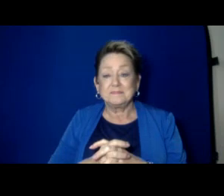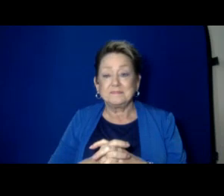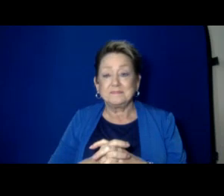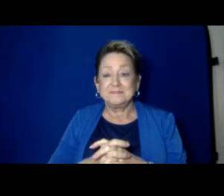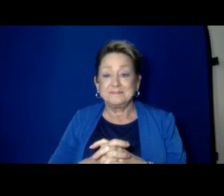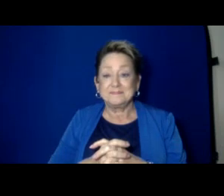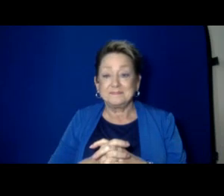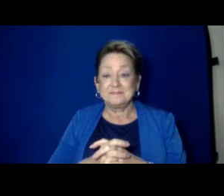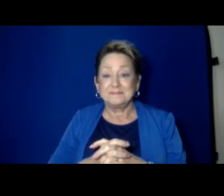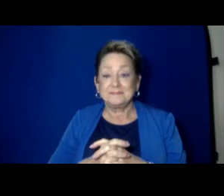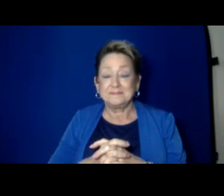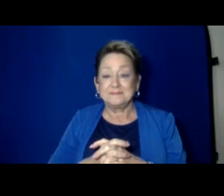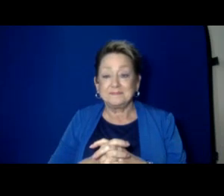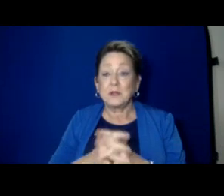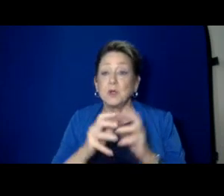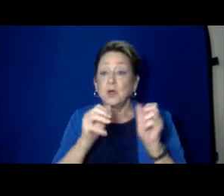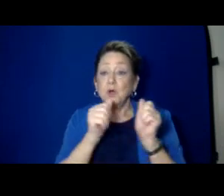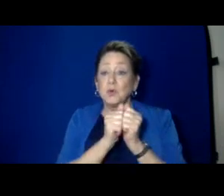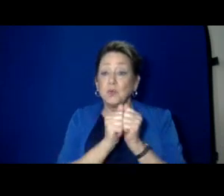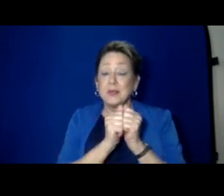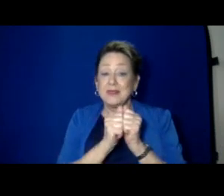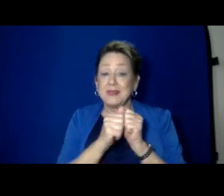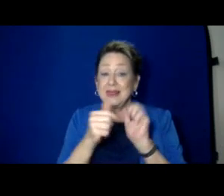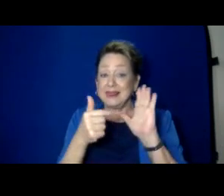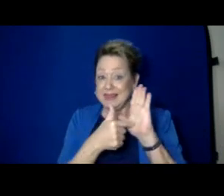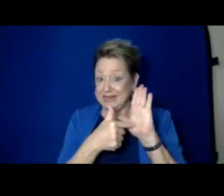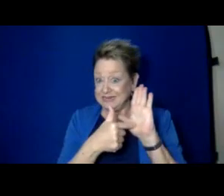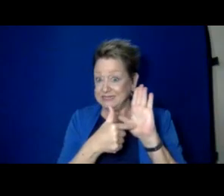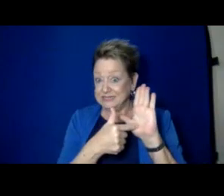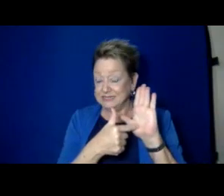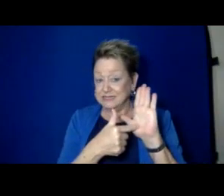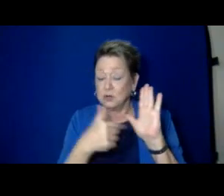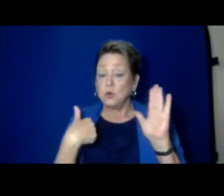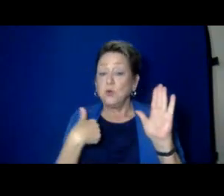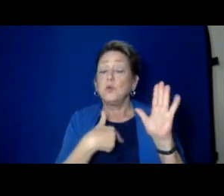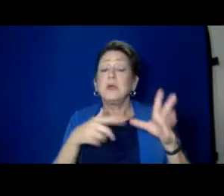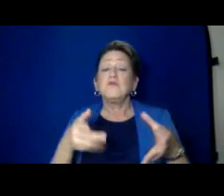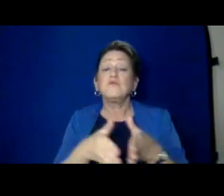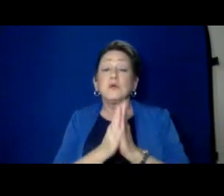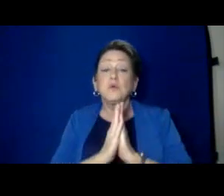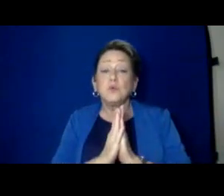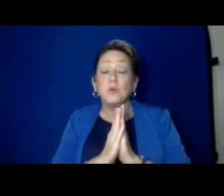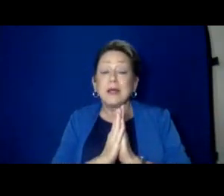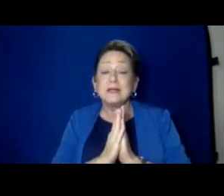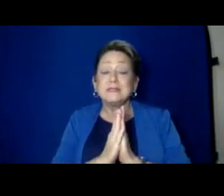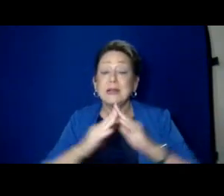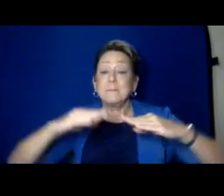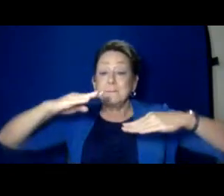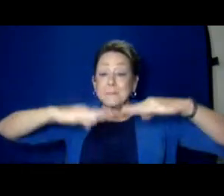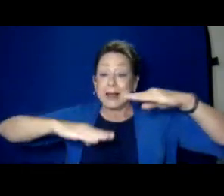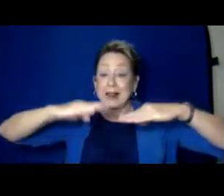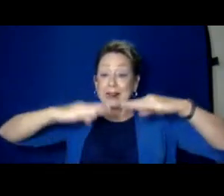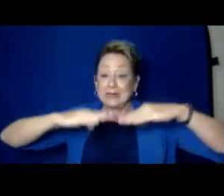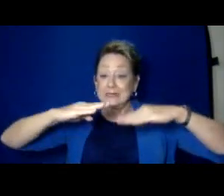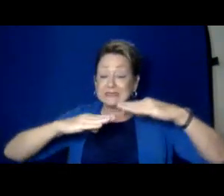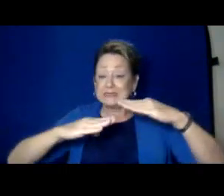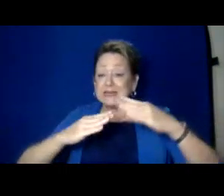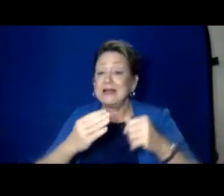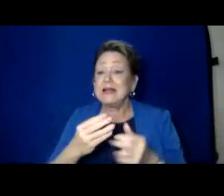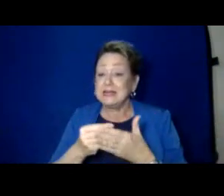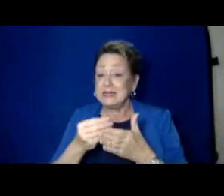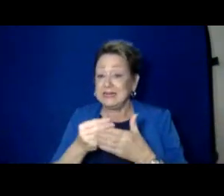So with this resolution, we are requesting to adopt a balanced fiscal year 2026